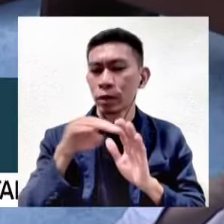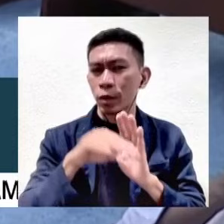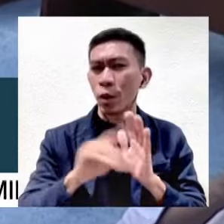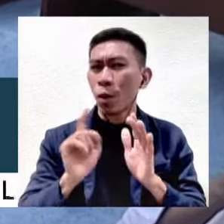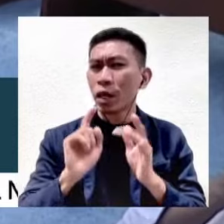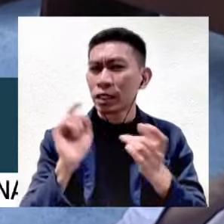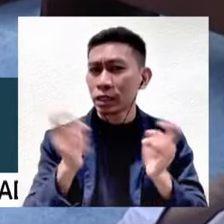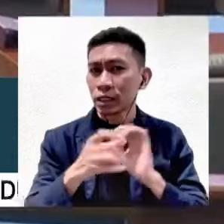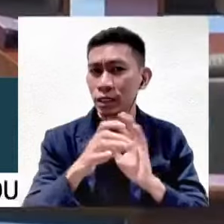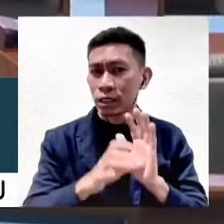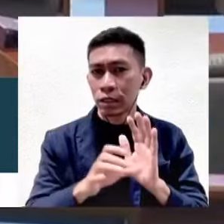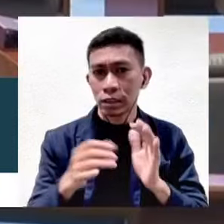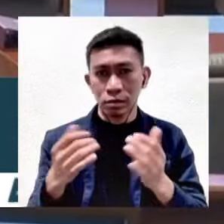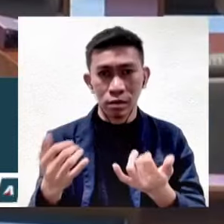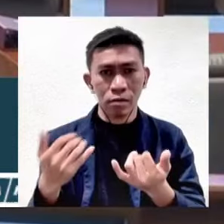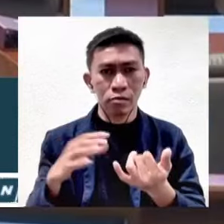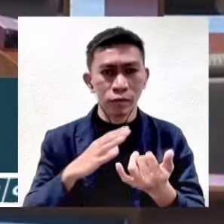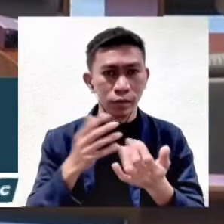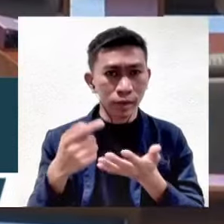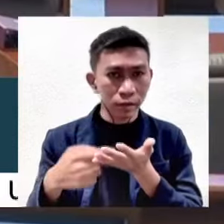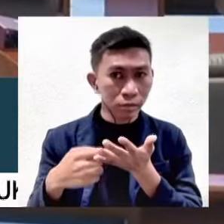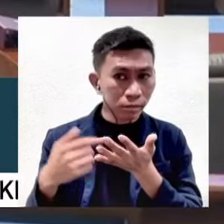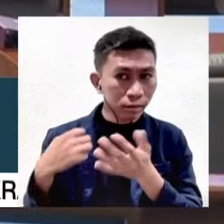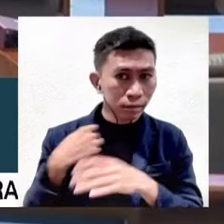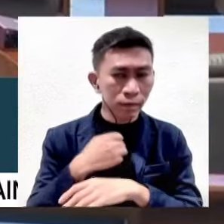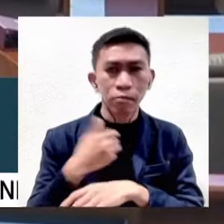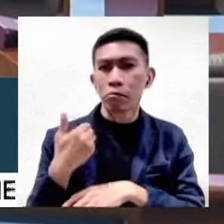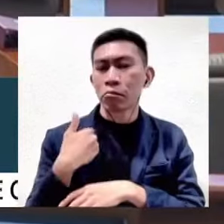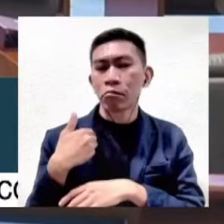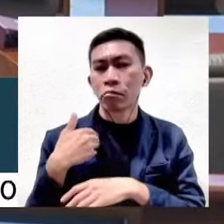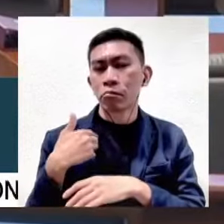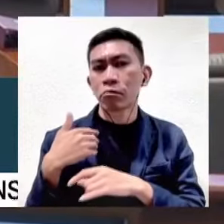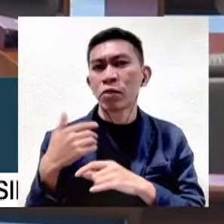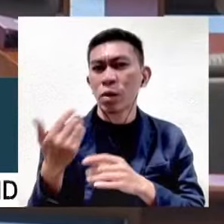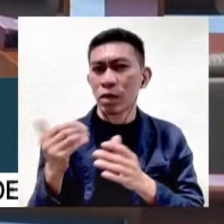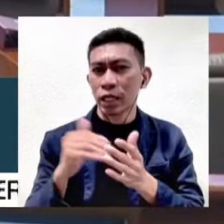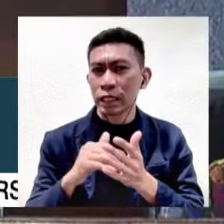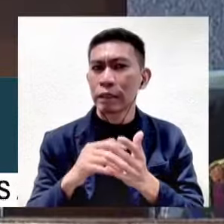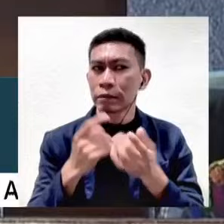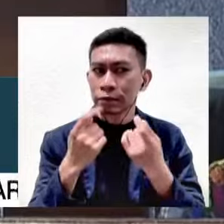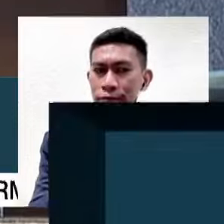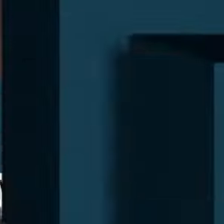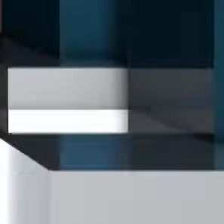are no formal discussions at the Senate yet over the renewed call for charter change.